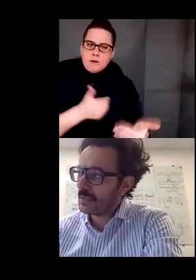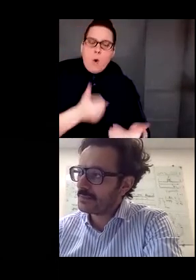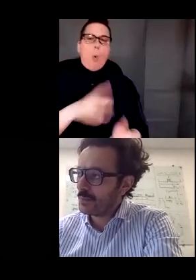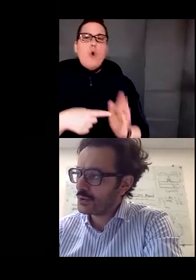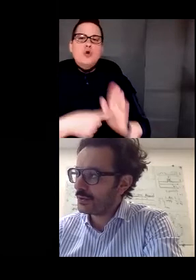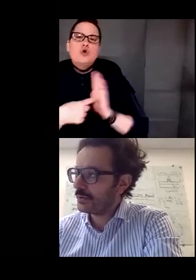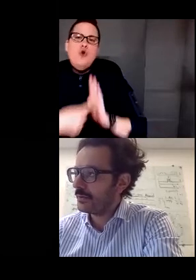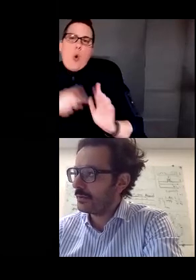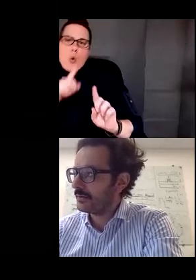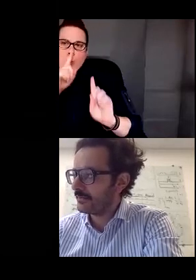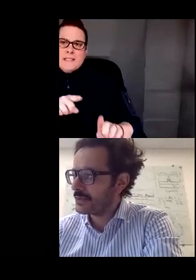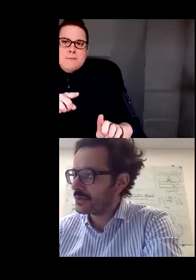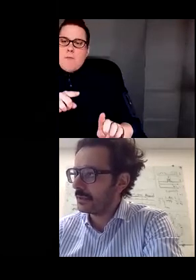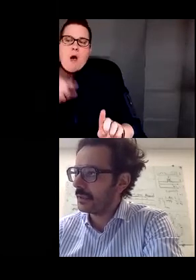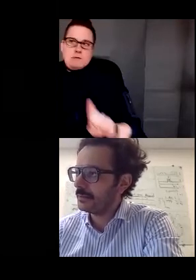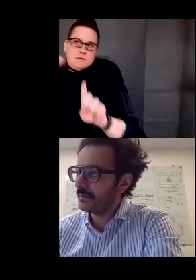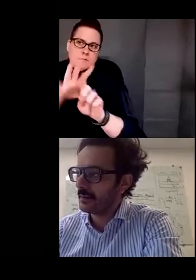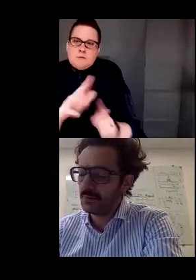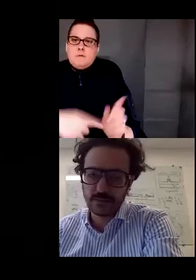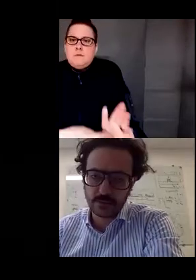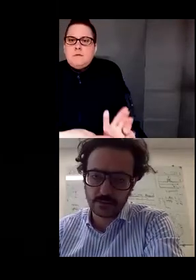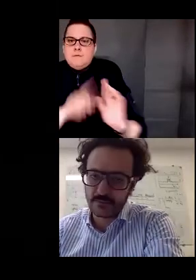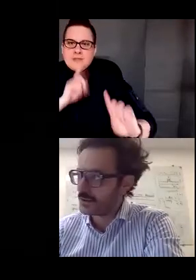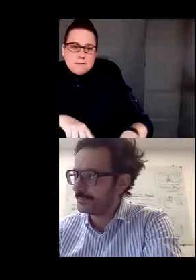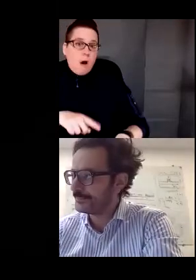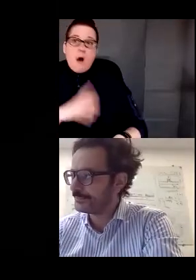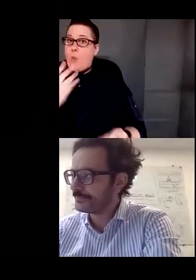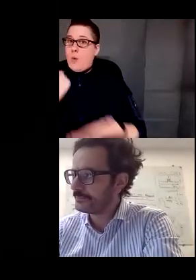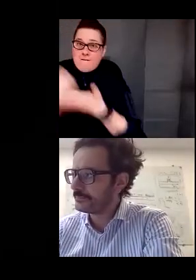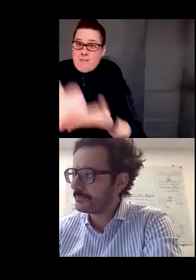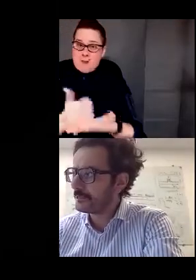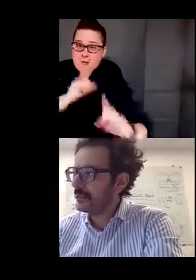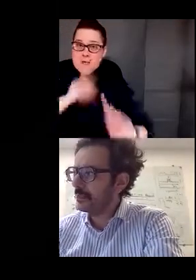to an exposure or intervention, including therapeutic intervention.